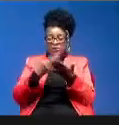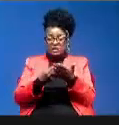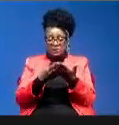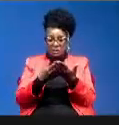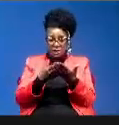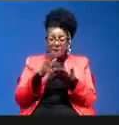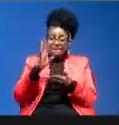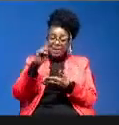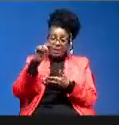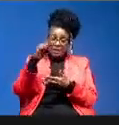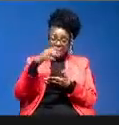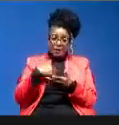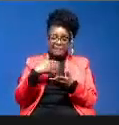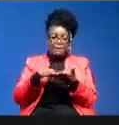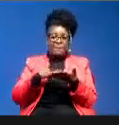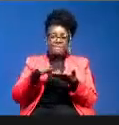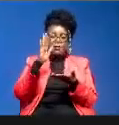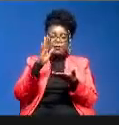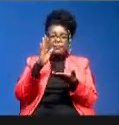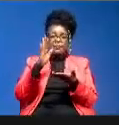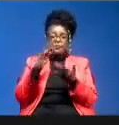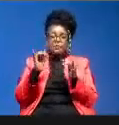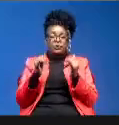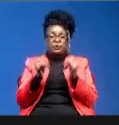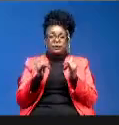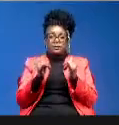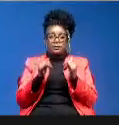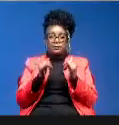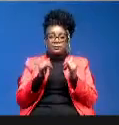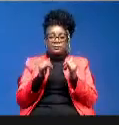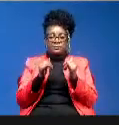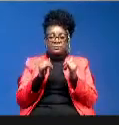Margaret Kimathi has more.